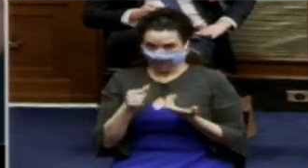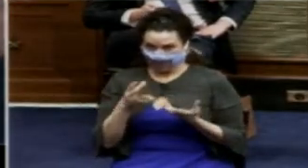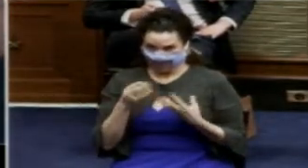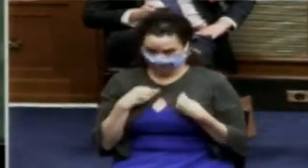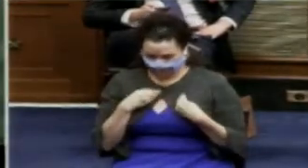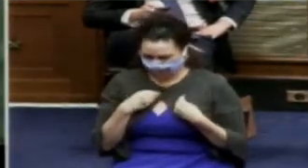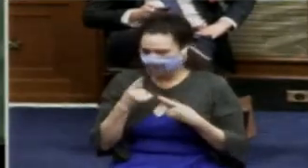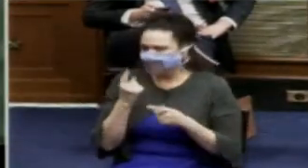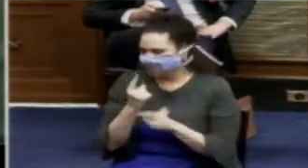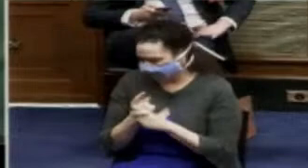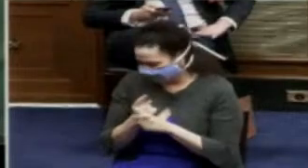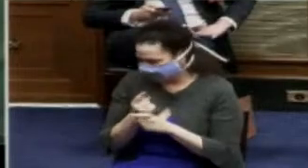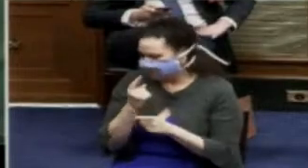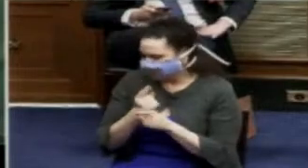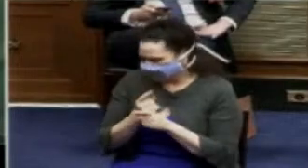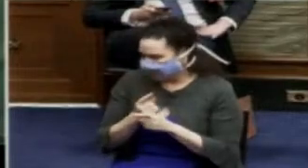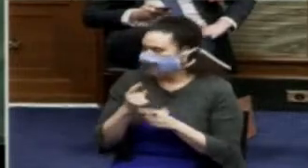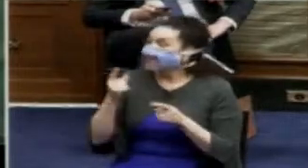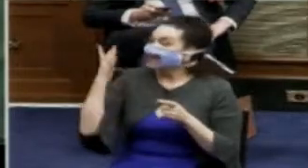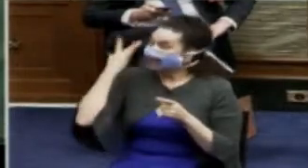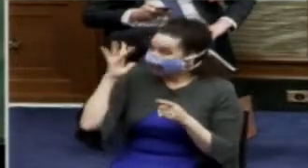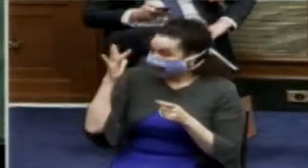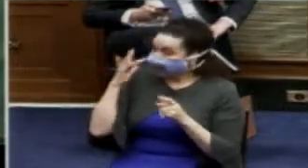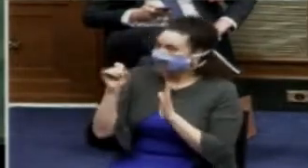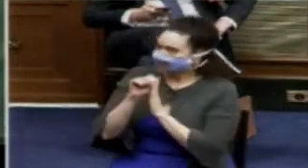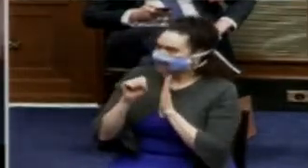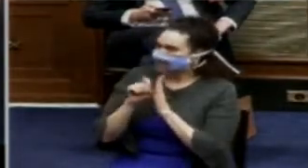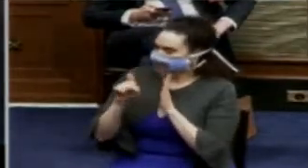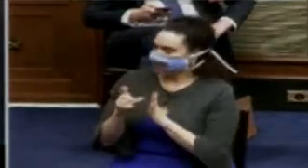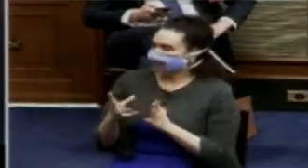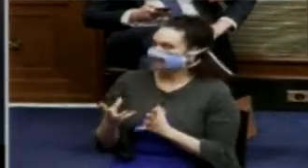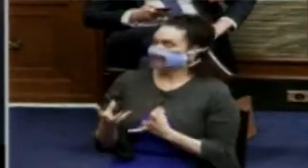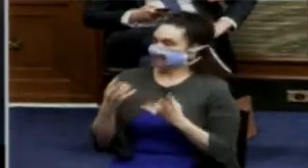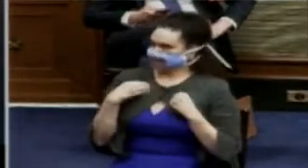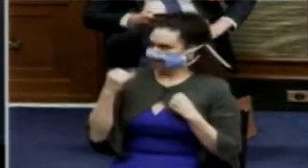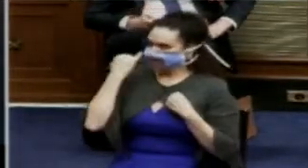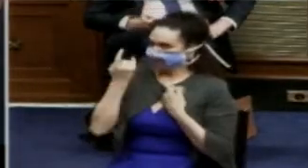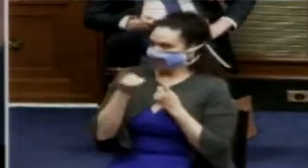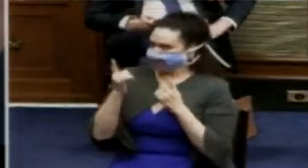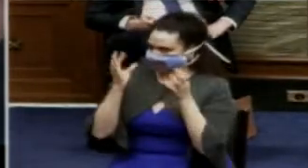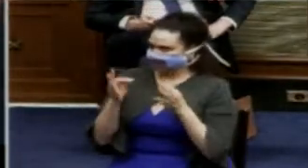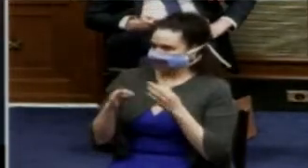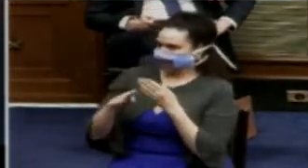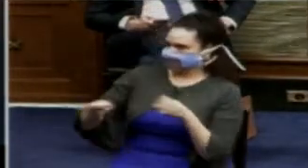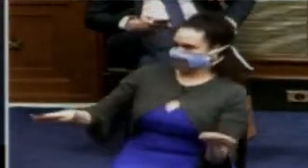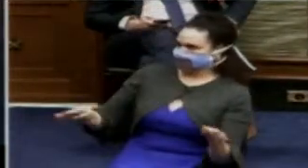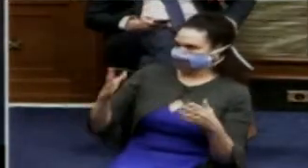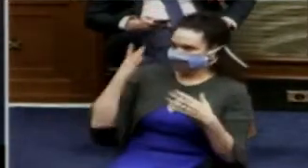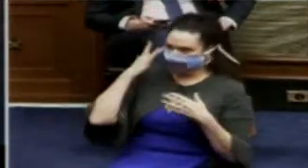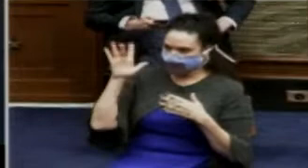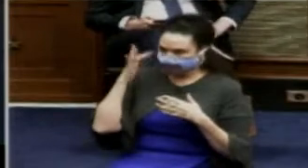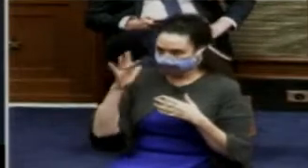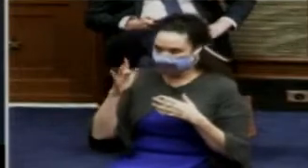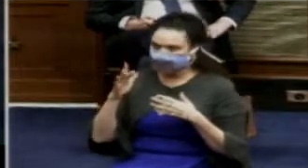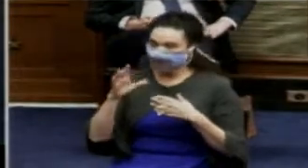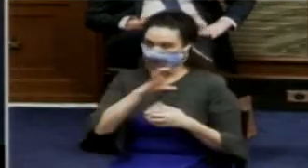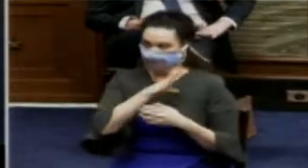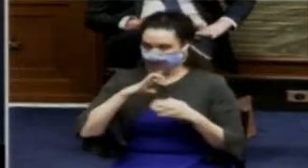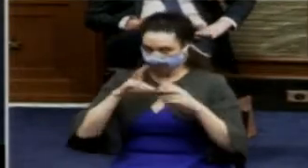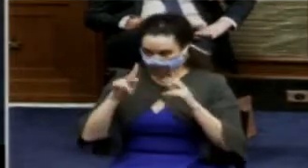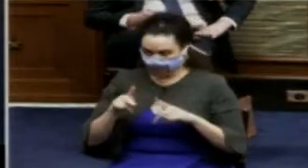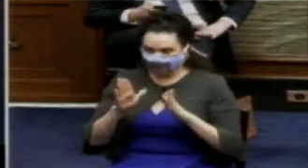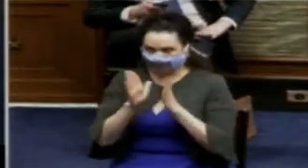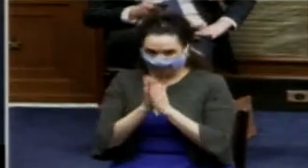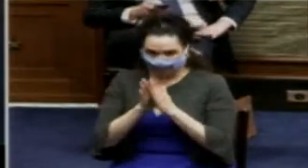Yes, California's consent would be required. And Congress, as somebody asked you earlier about Ohio, the Northwest Territory at the time, in fact,